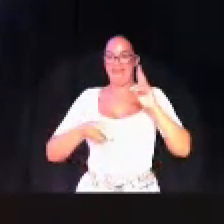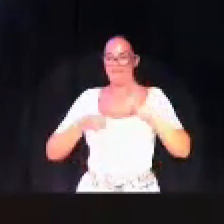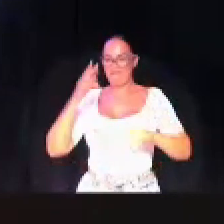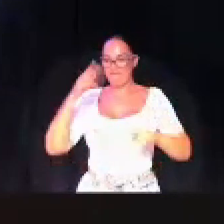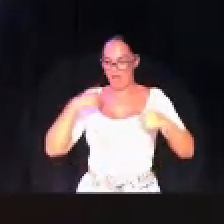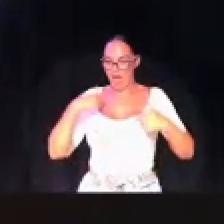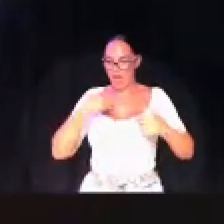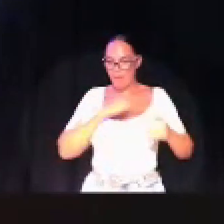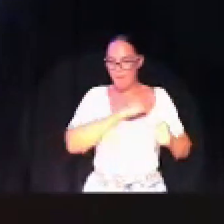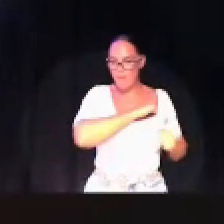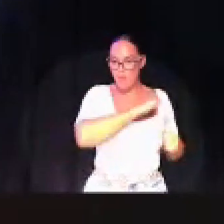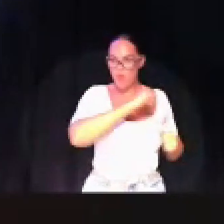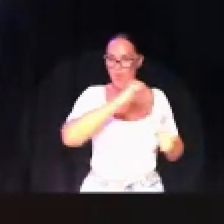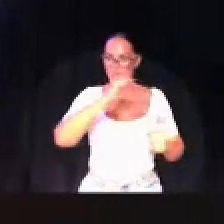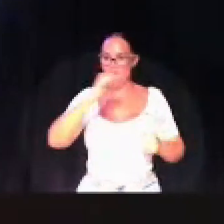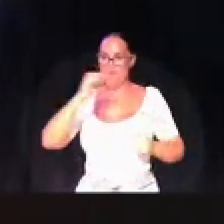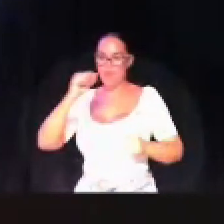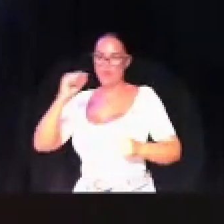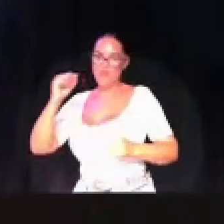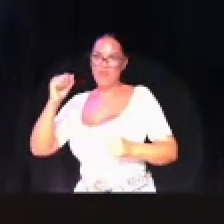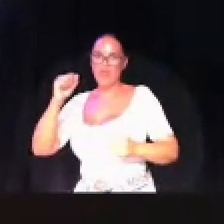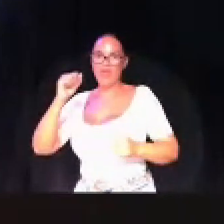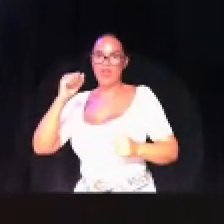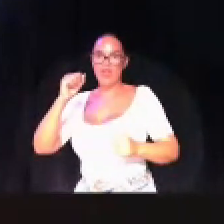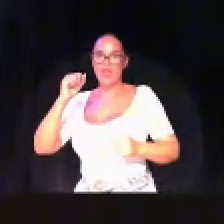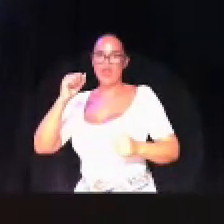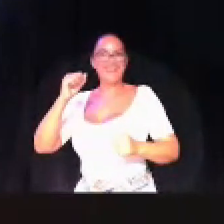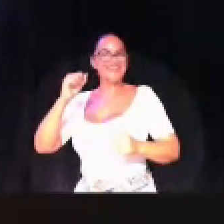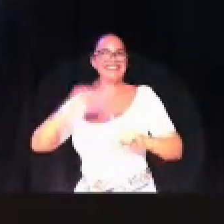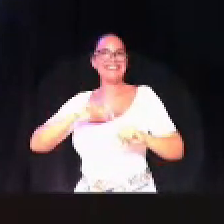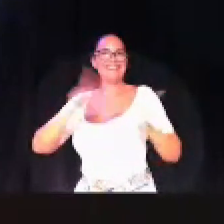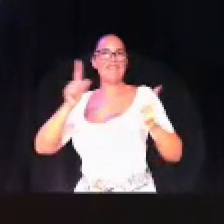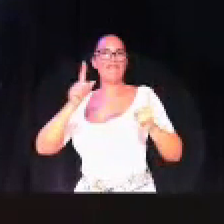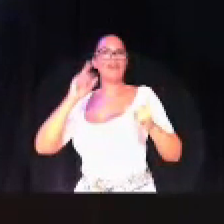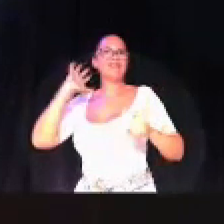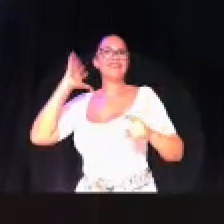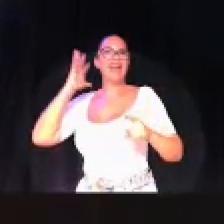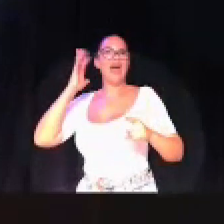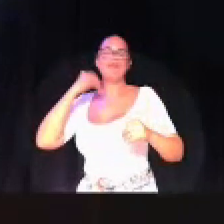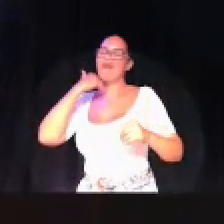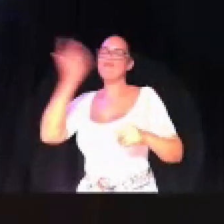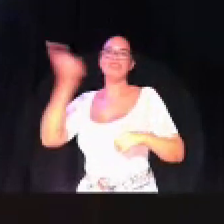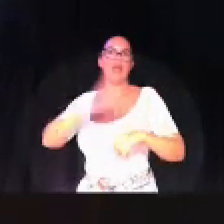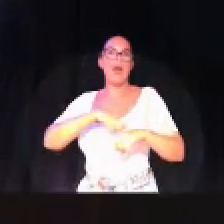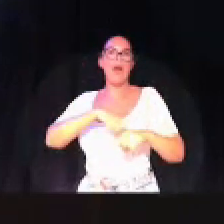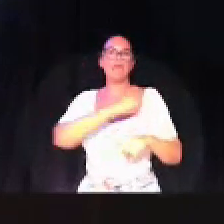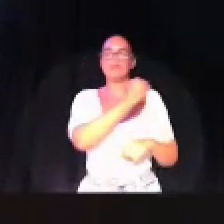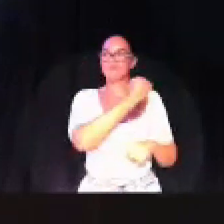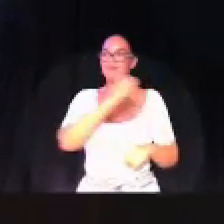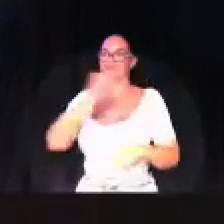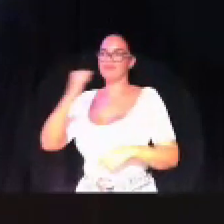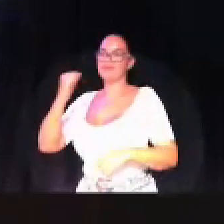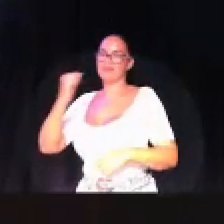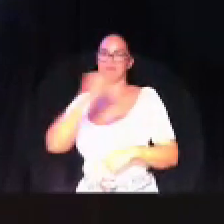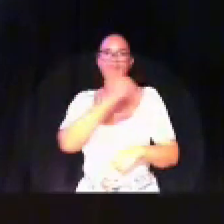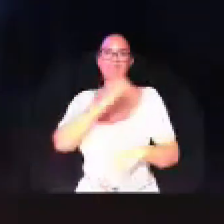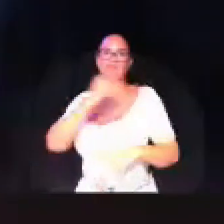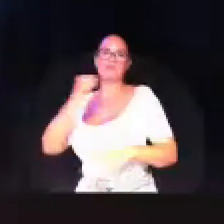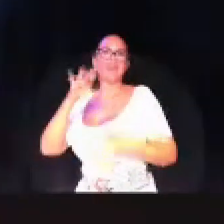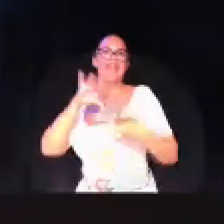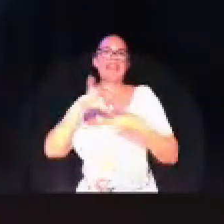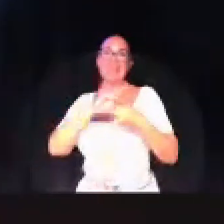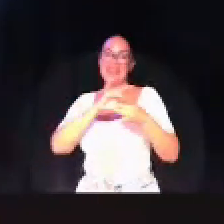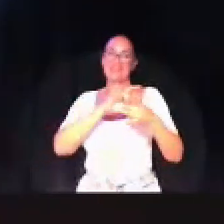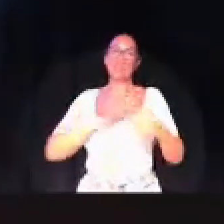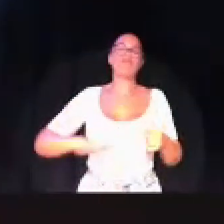an obvious sound, which was quite frustrating to start with, but then it's finding some kind of way of responding to an environment, and then